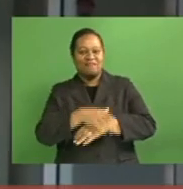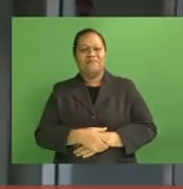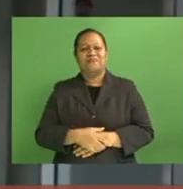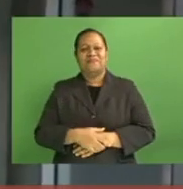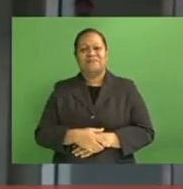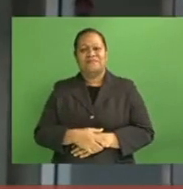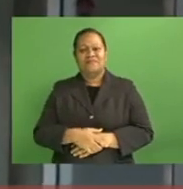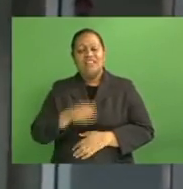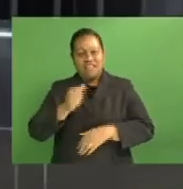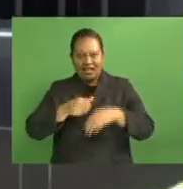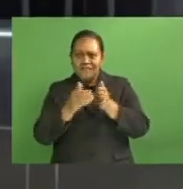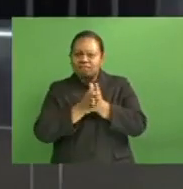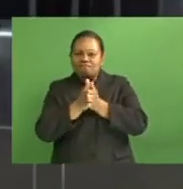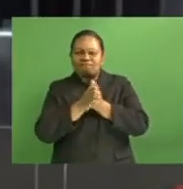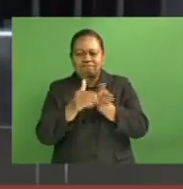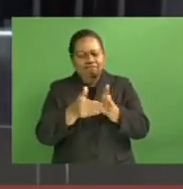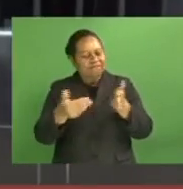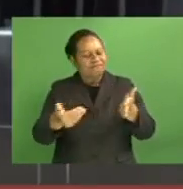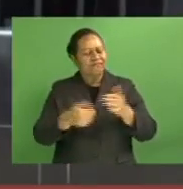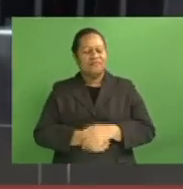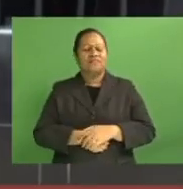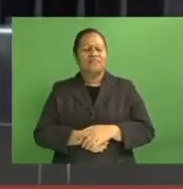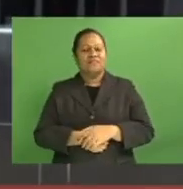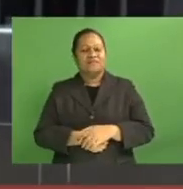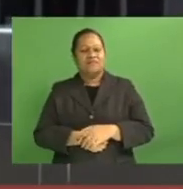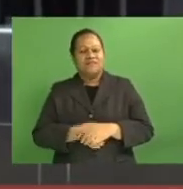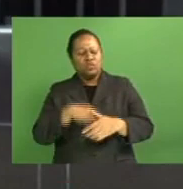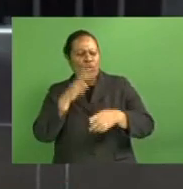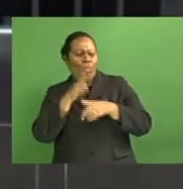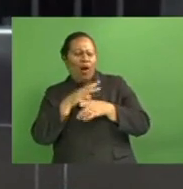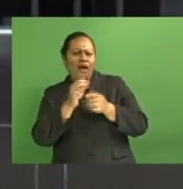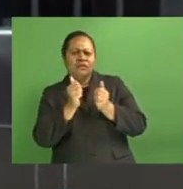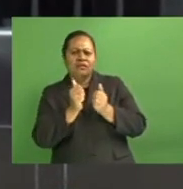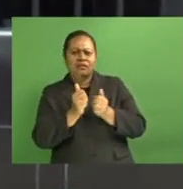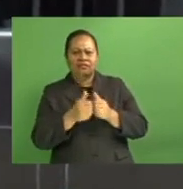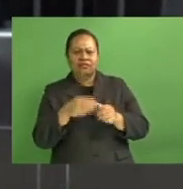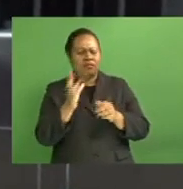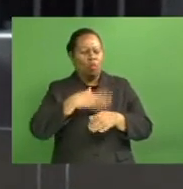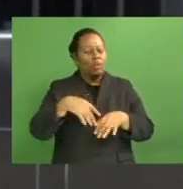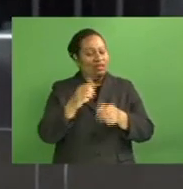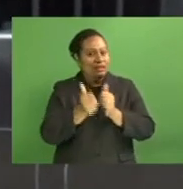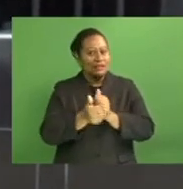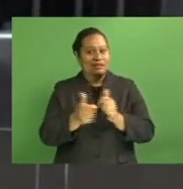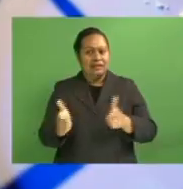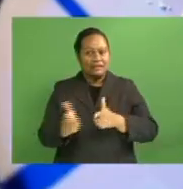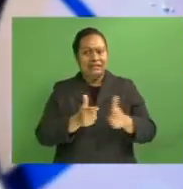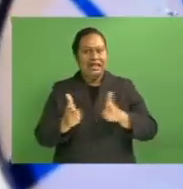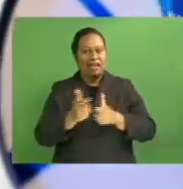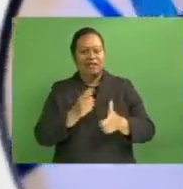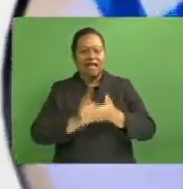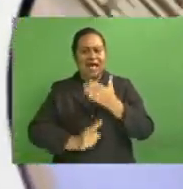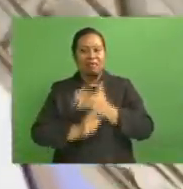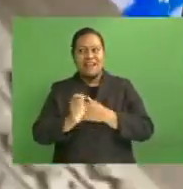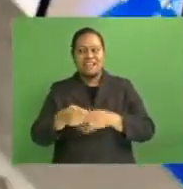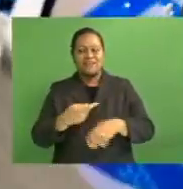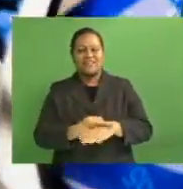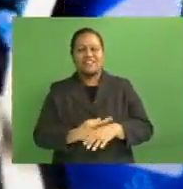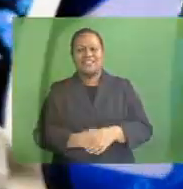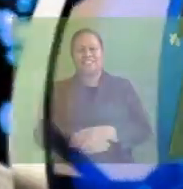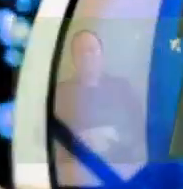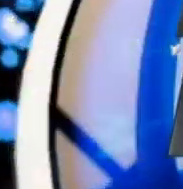I'm really looking forward. I'm looking forward to watch our Sevens players in action next week.